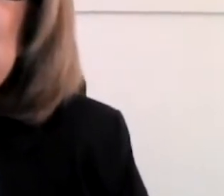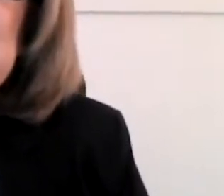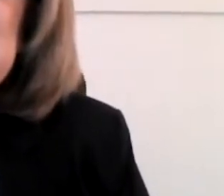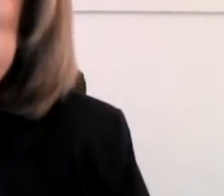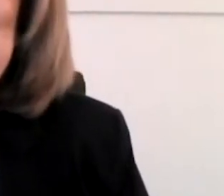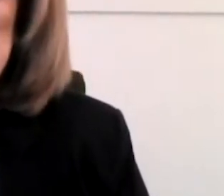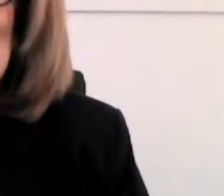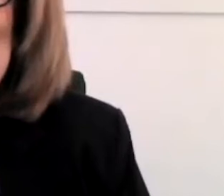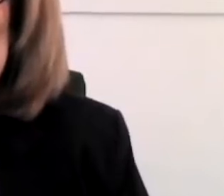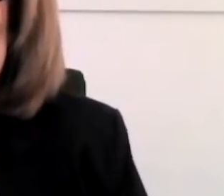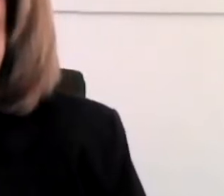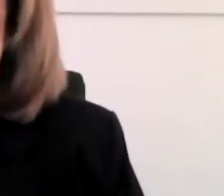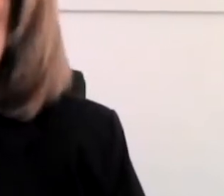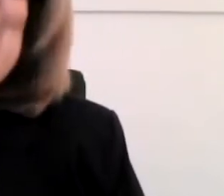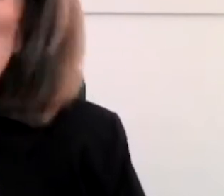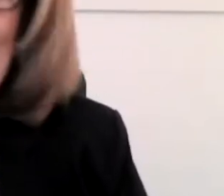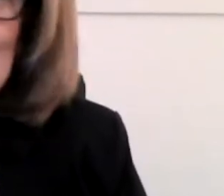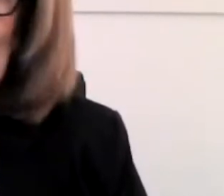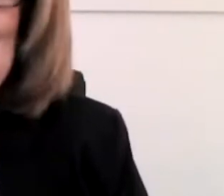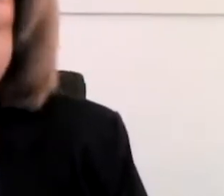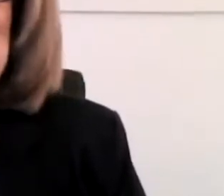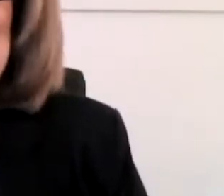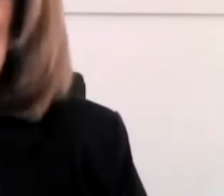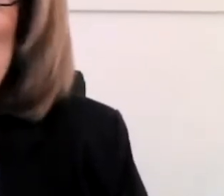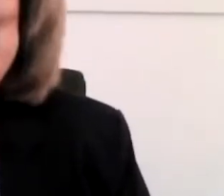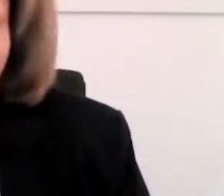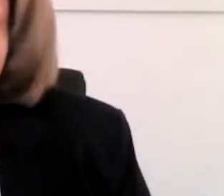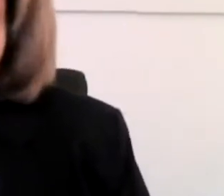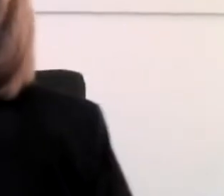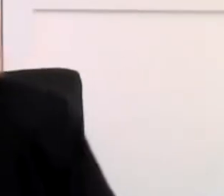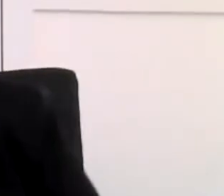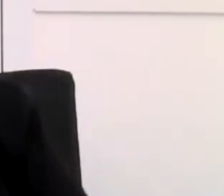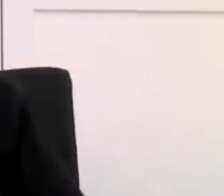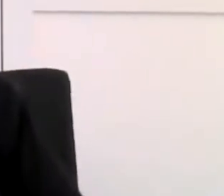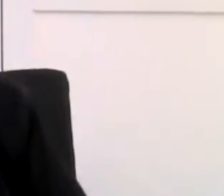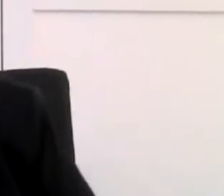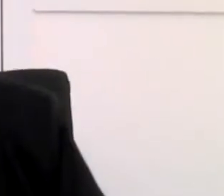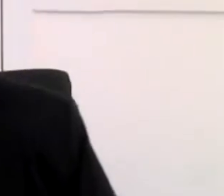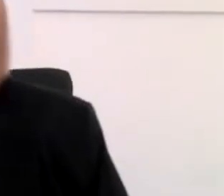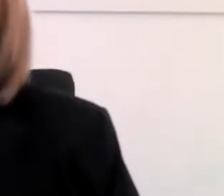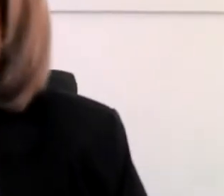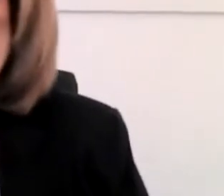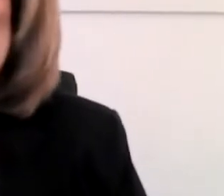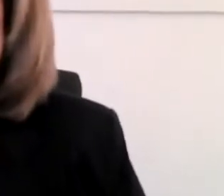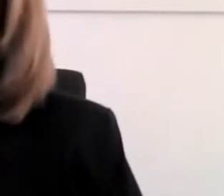these conversations for a long time. I do not have solutions for Section 8. I'm sorry.